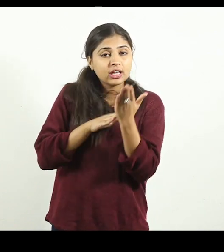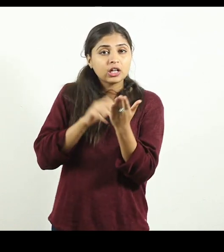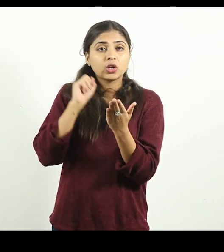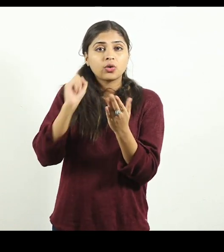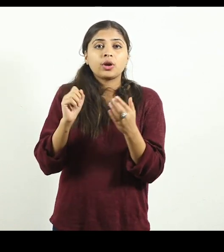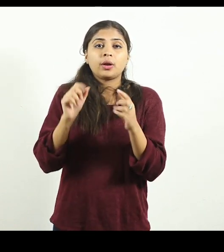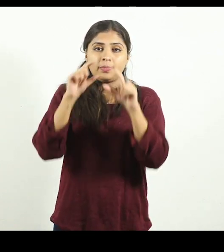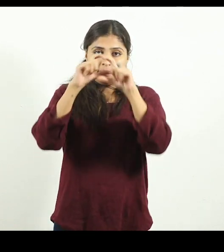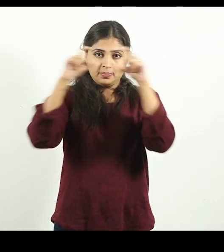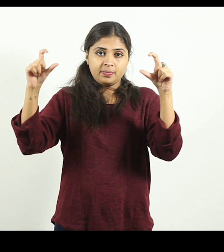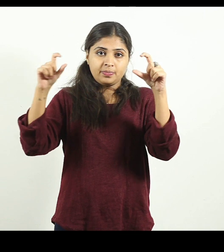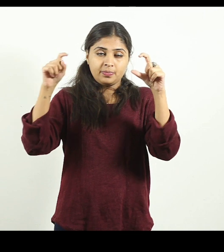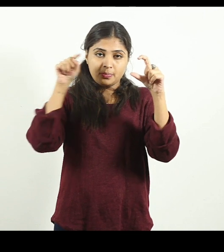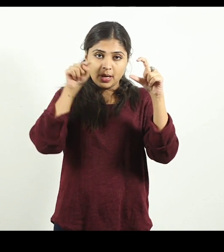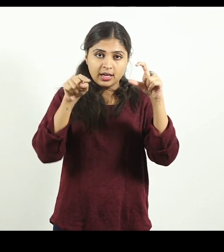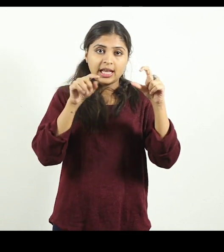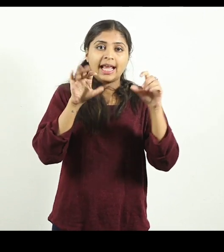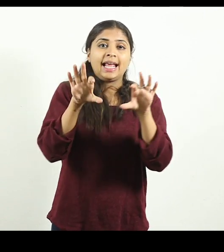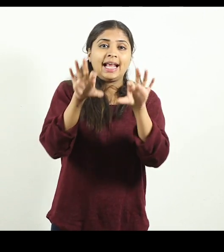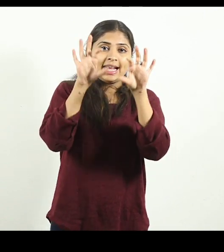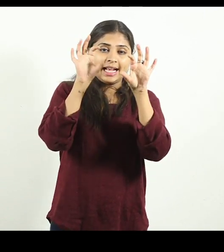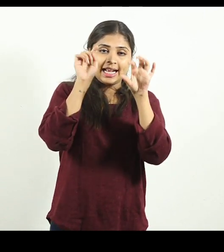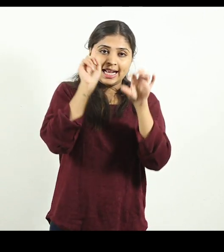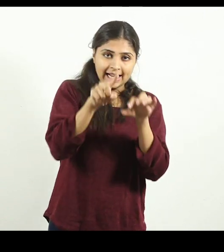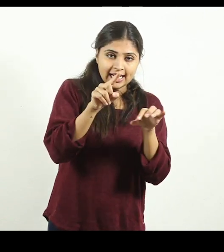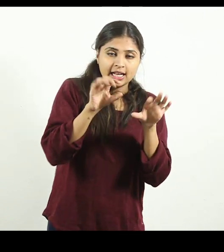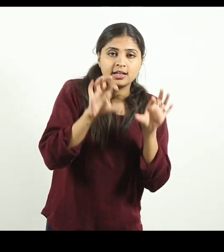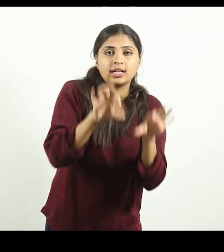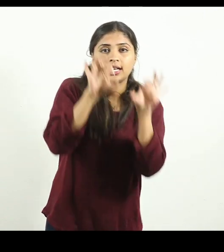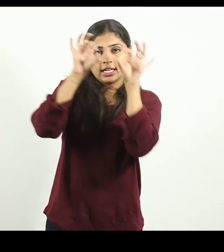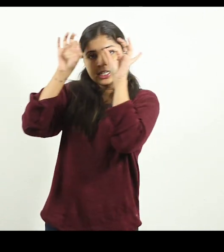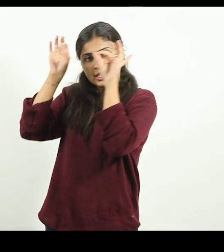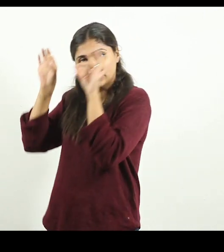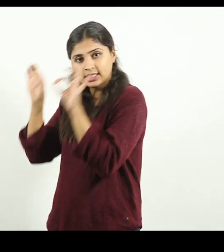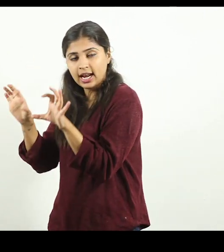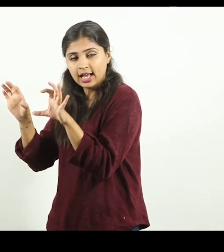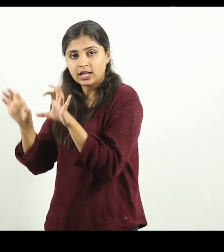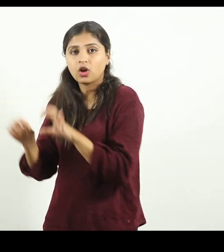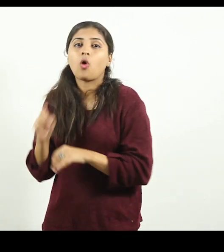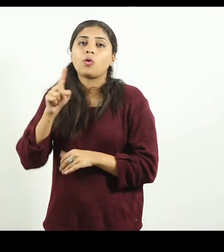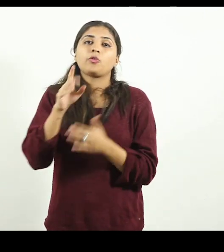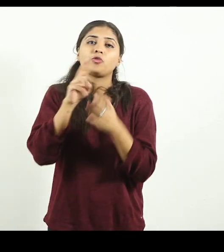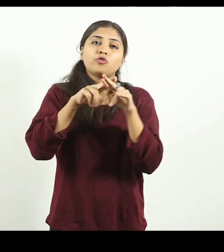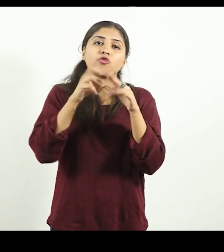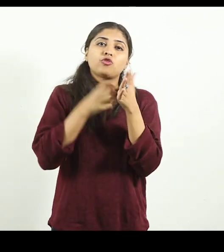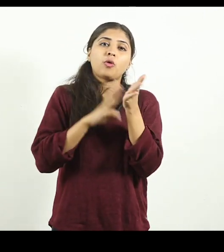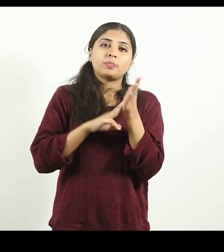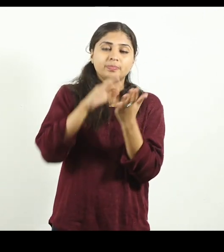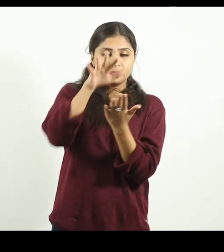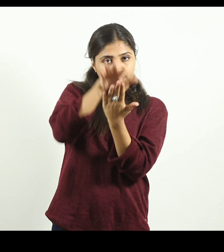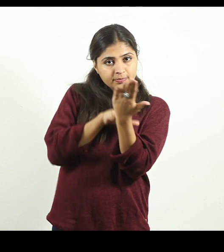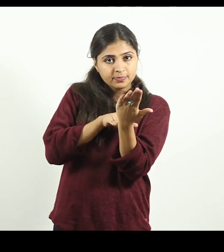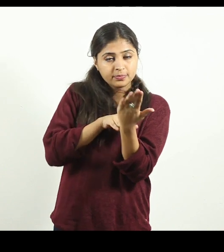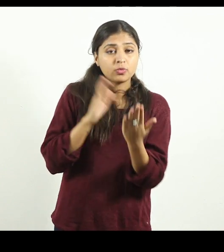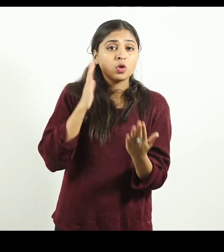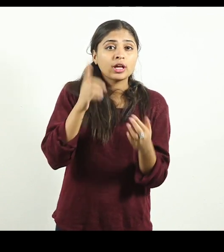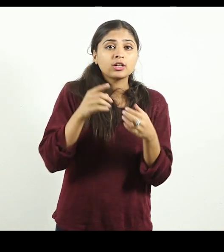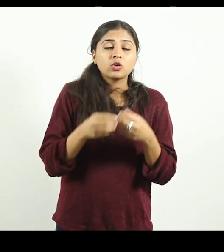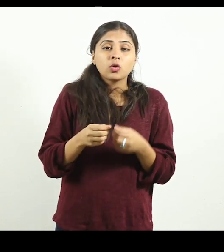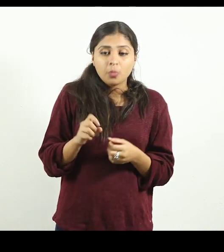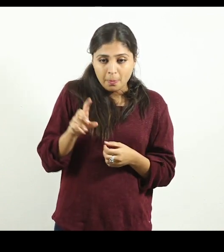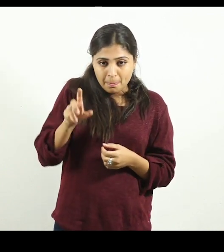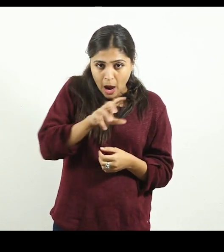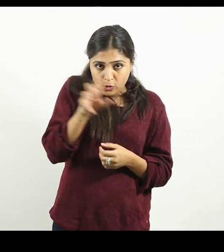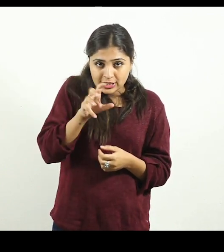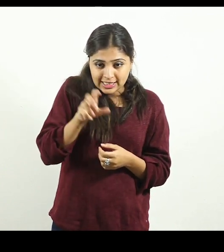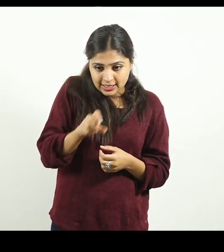should now see Field List panel. From this panel, click and drag the field you want onto the form area. When you release the mouse,